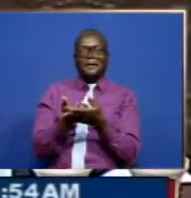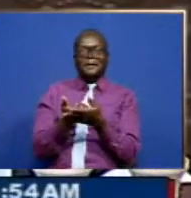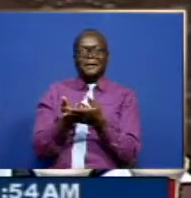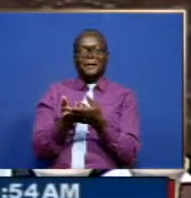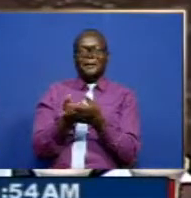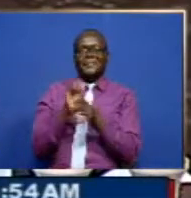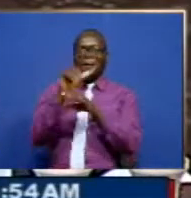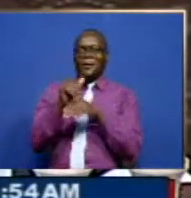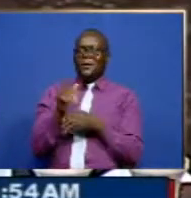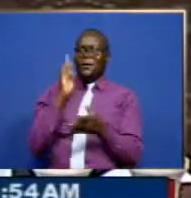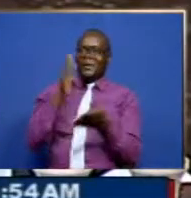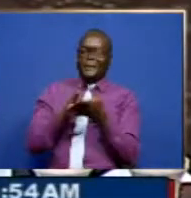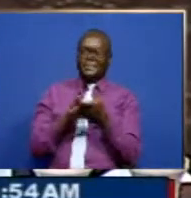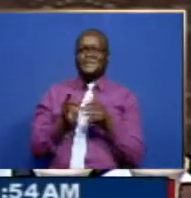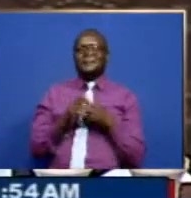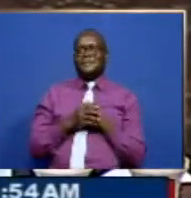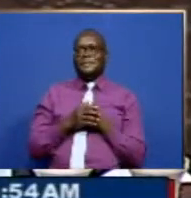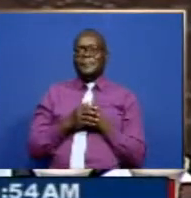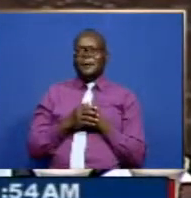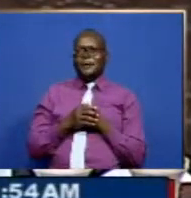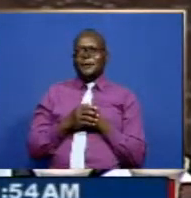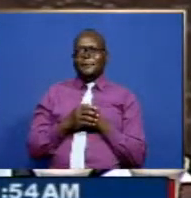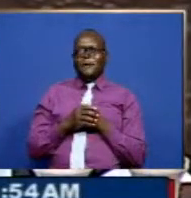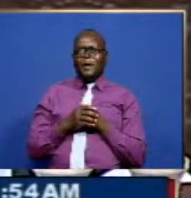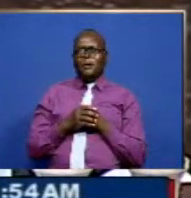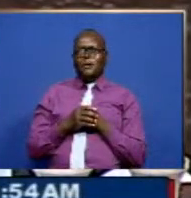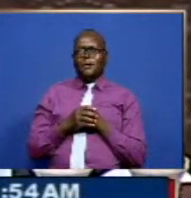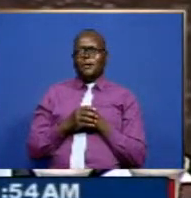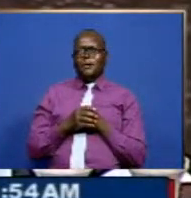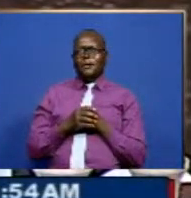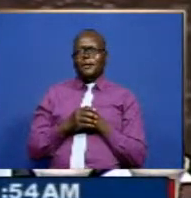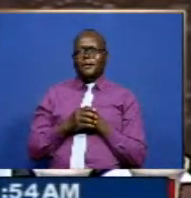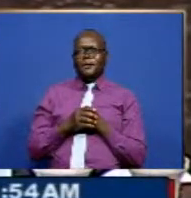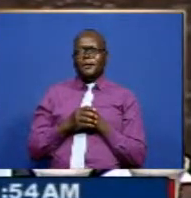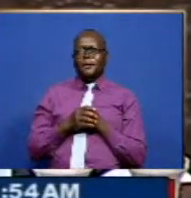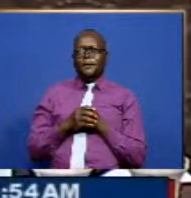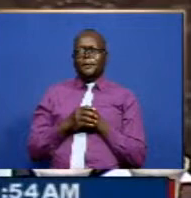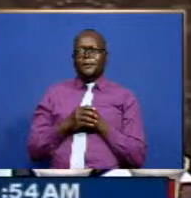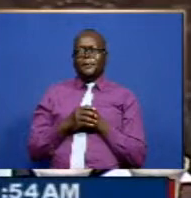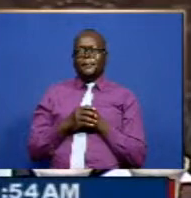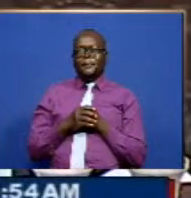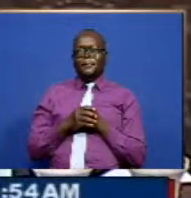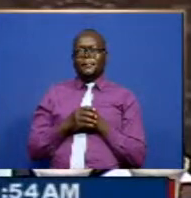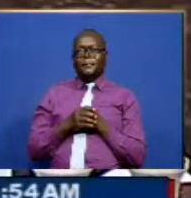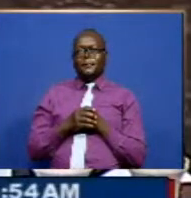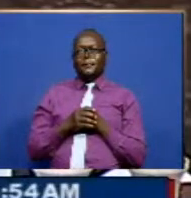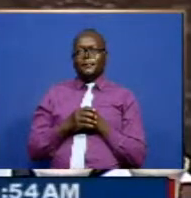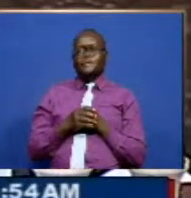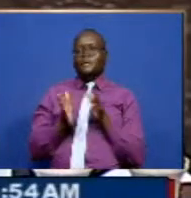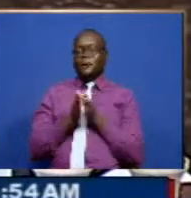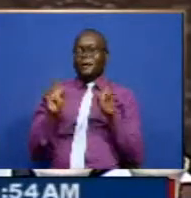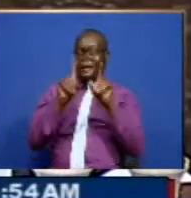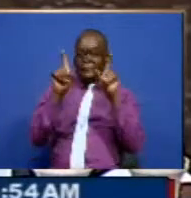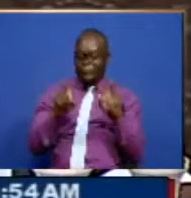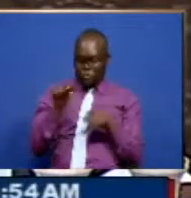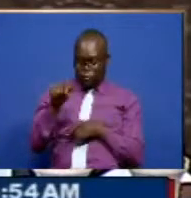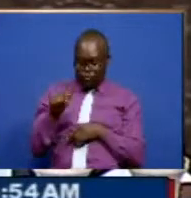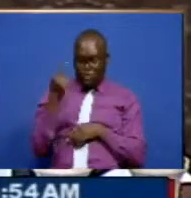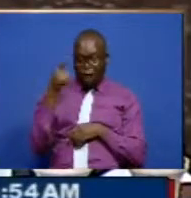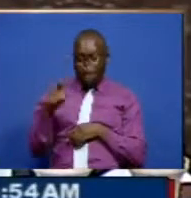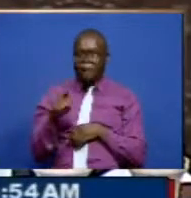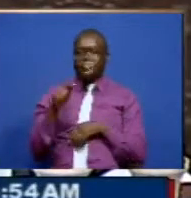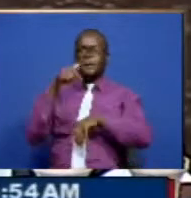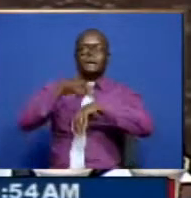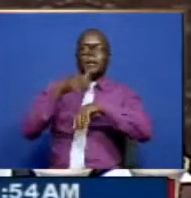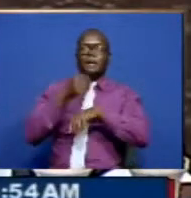call witnesses and subject the witness to cross-examination and re-examination for a period